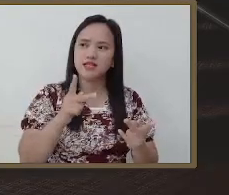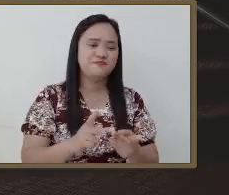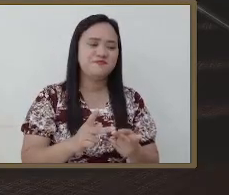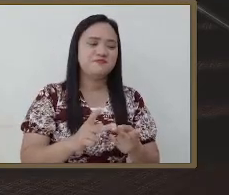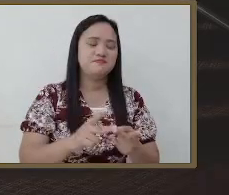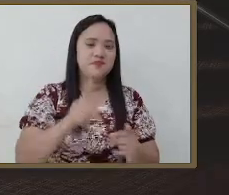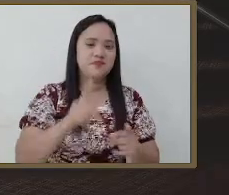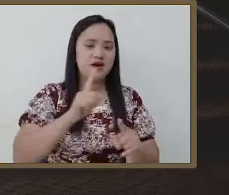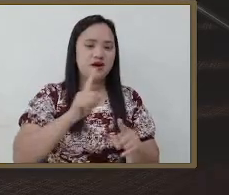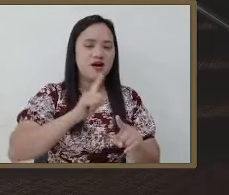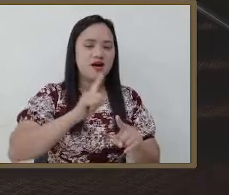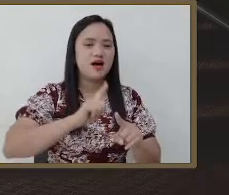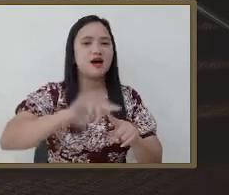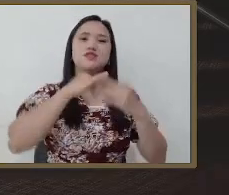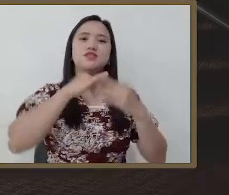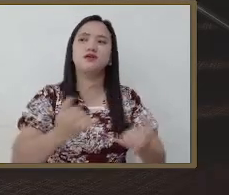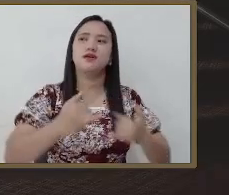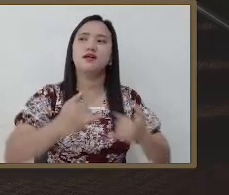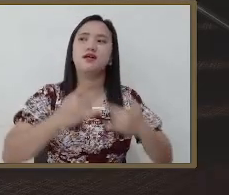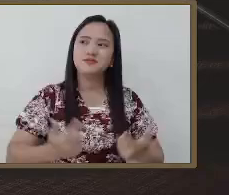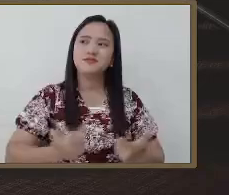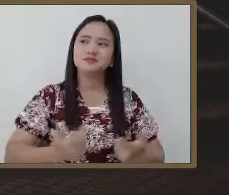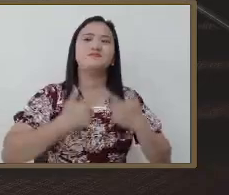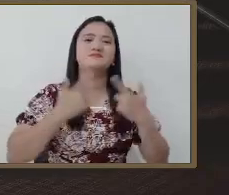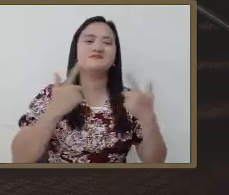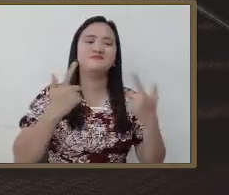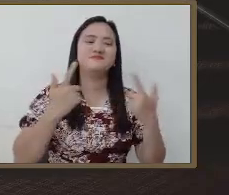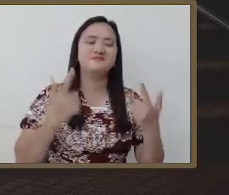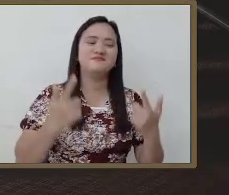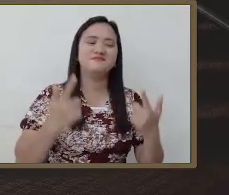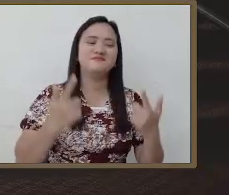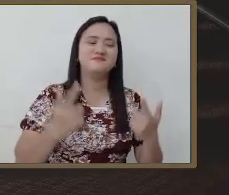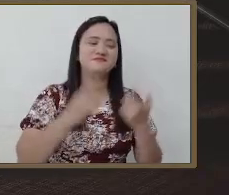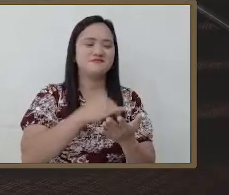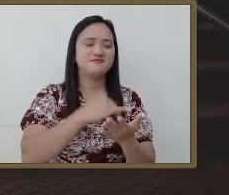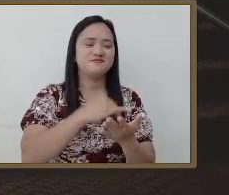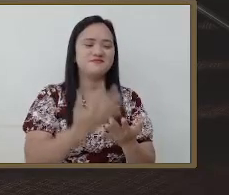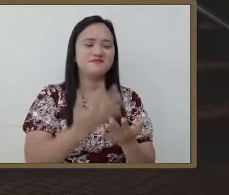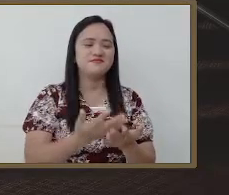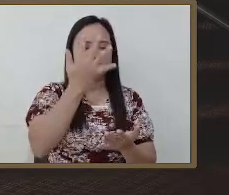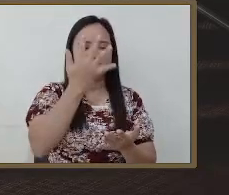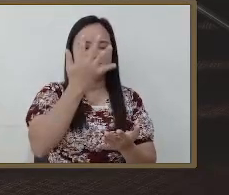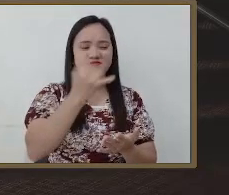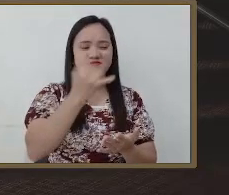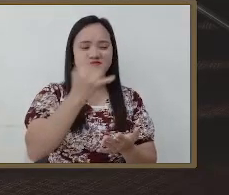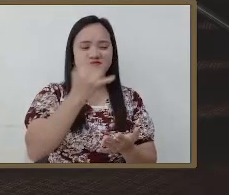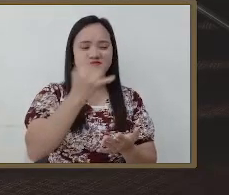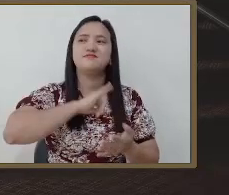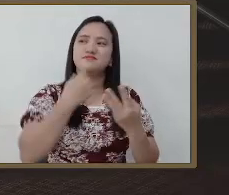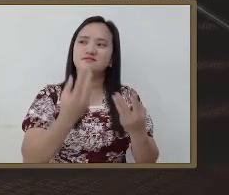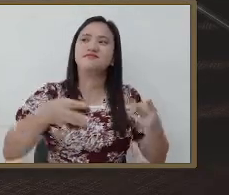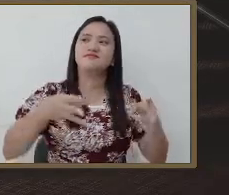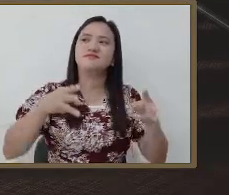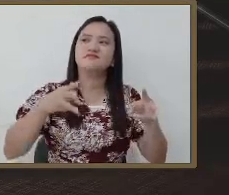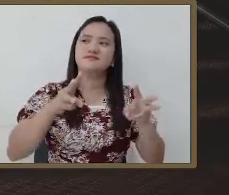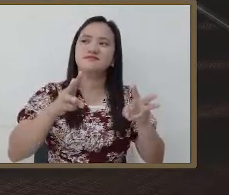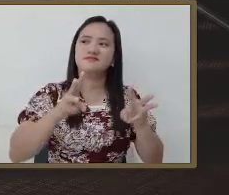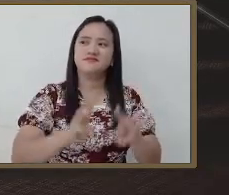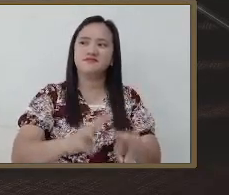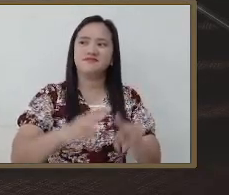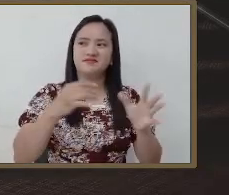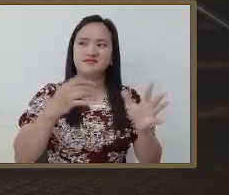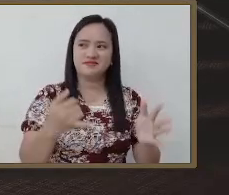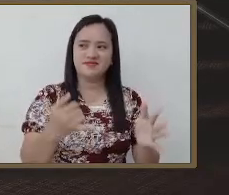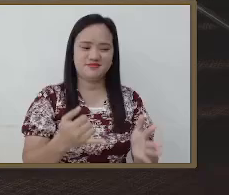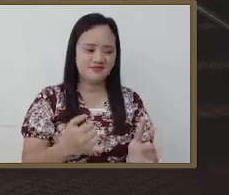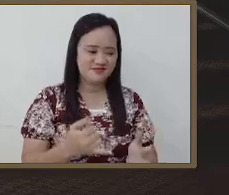perfect. Now I'm just so glad that somehow you thought I was worth it.